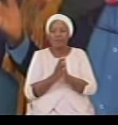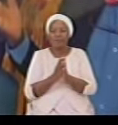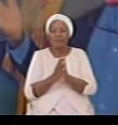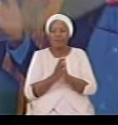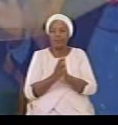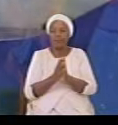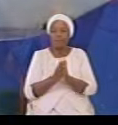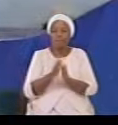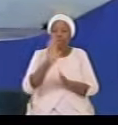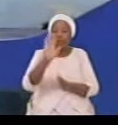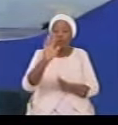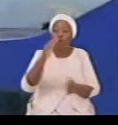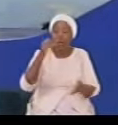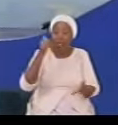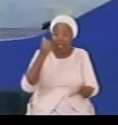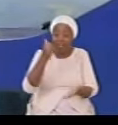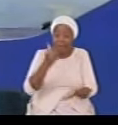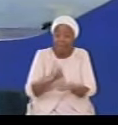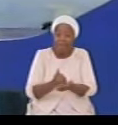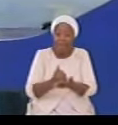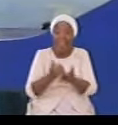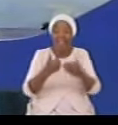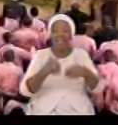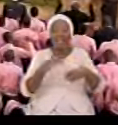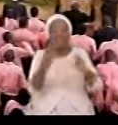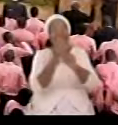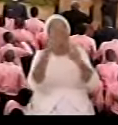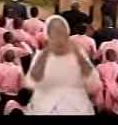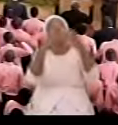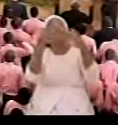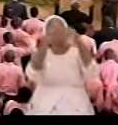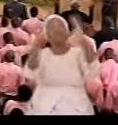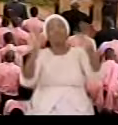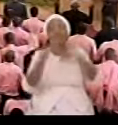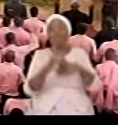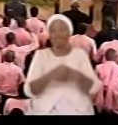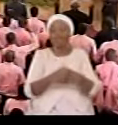Amen. Your amen has reached heaven.